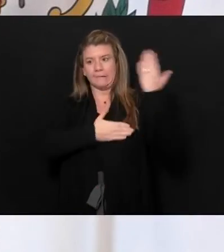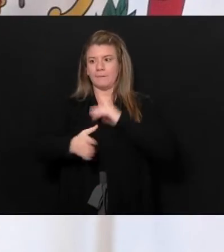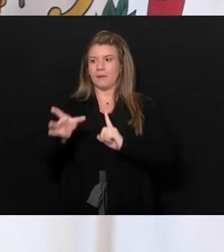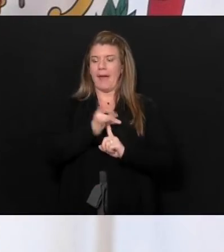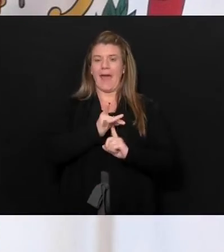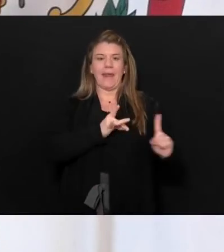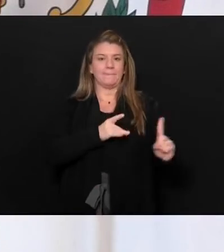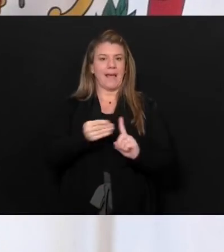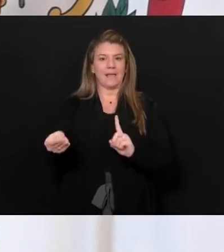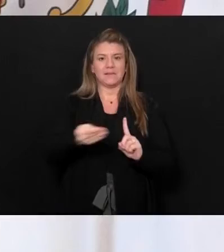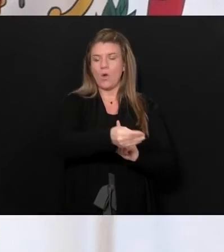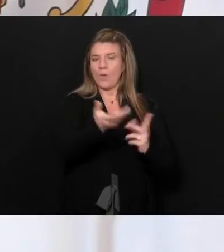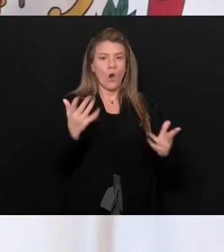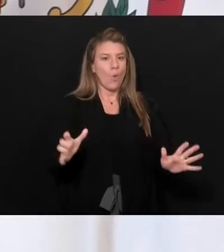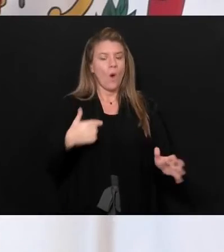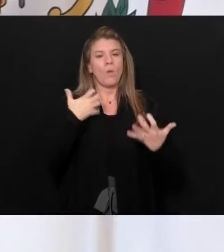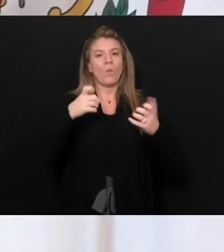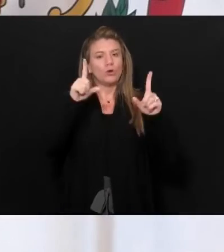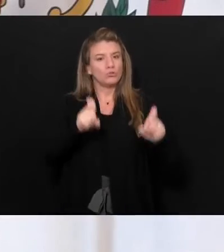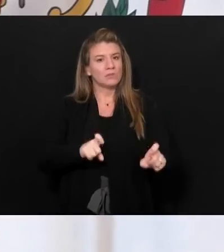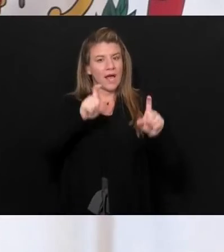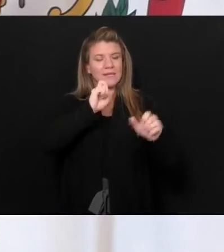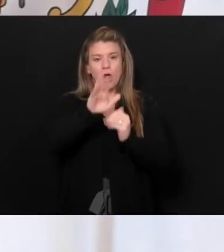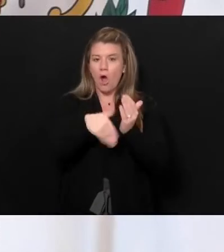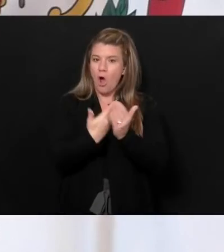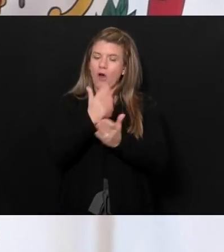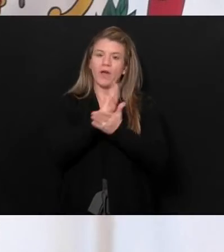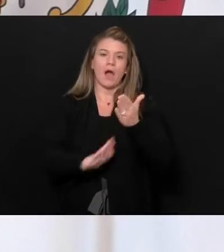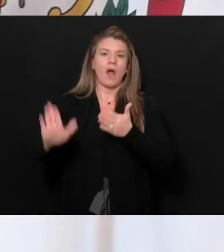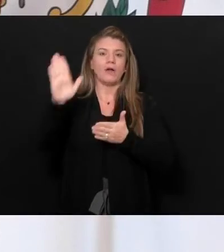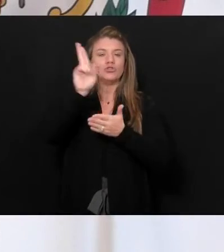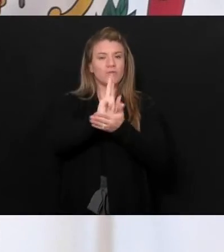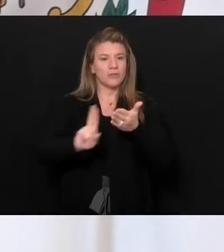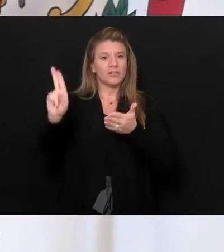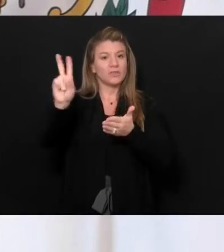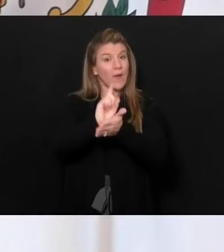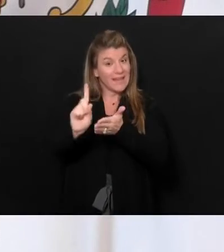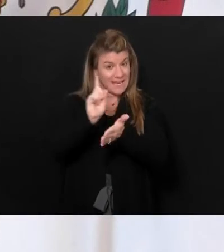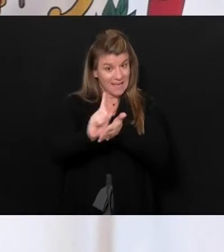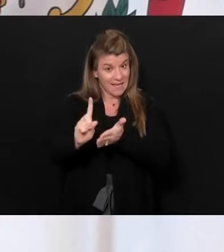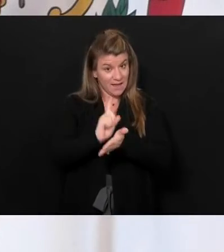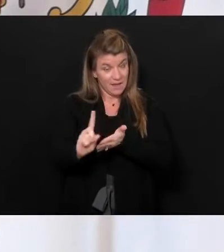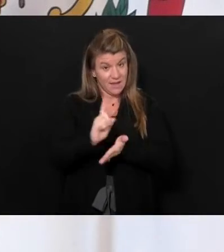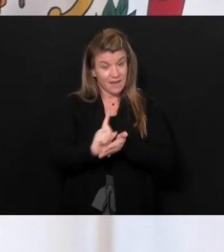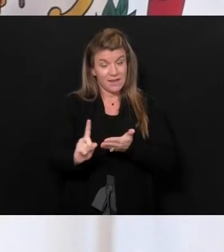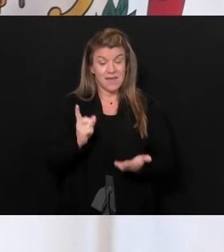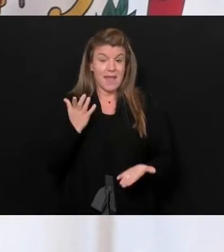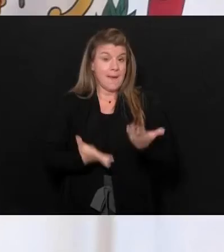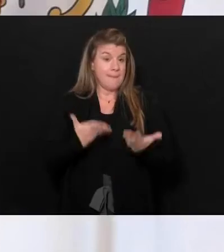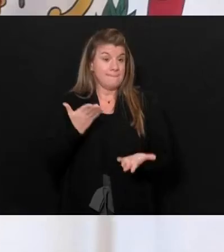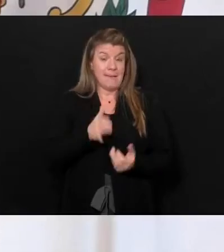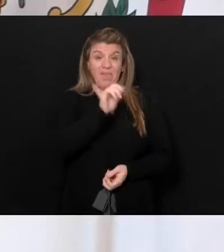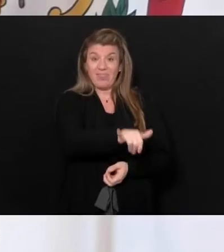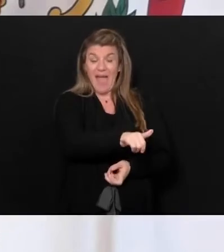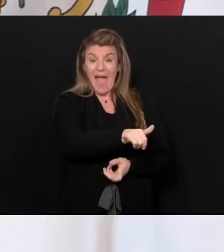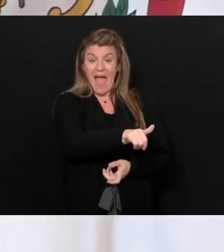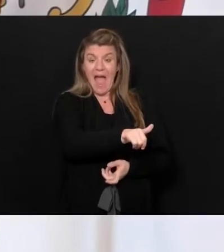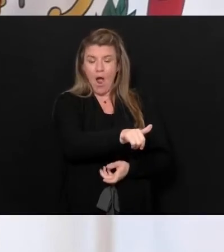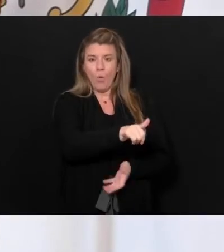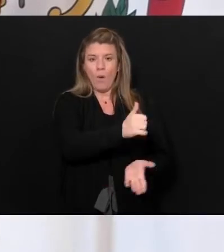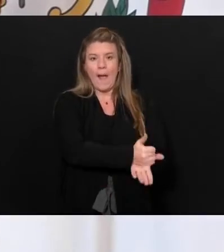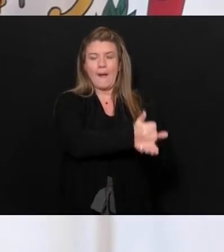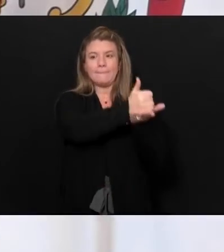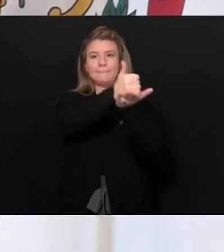try with all in us to test all of our colleges and our universities weekly, and maybe that will lead